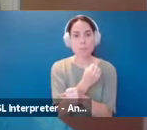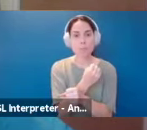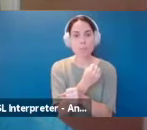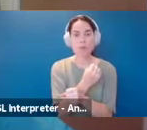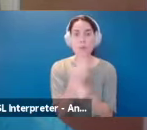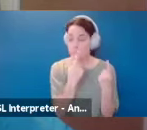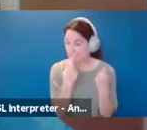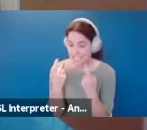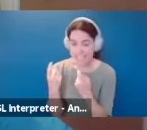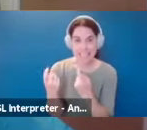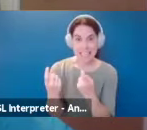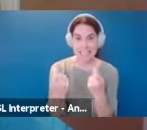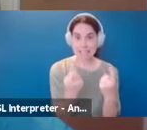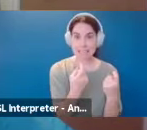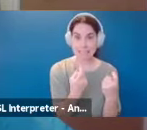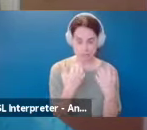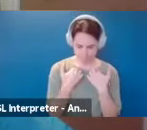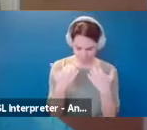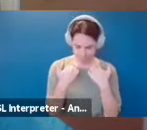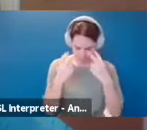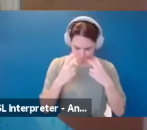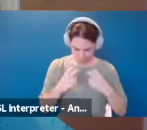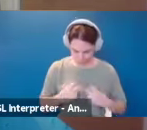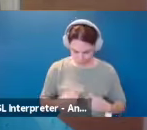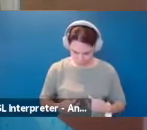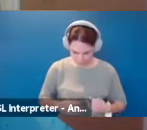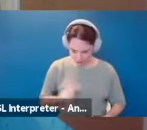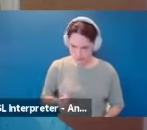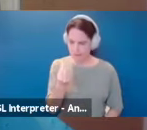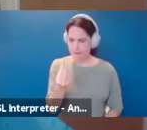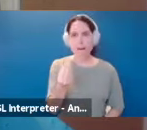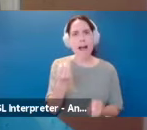of that absence which comes from within?